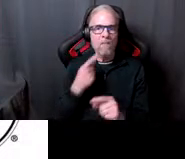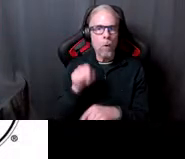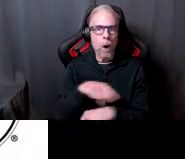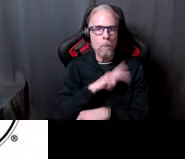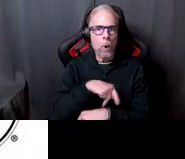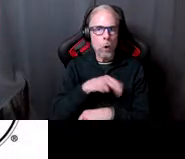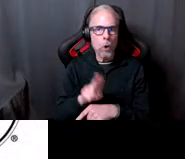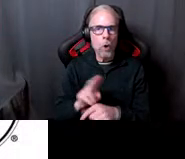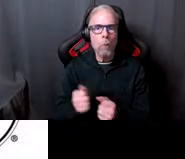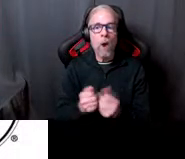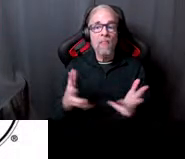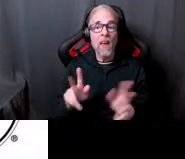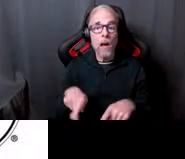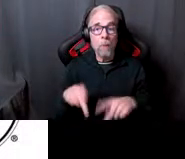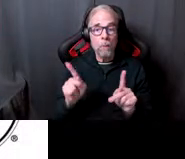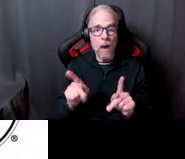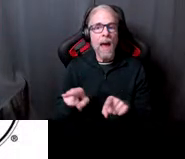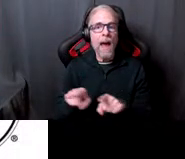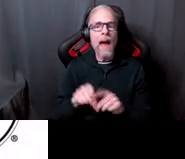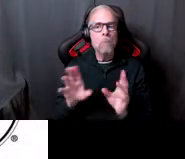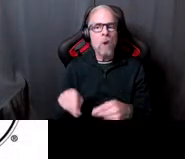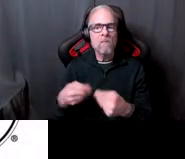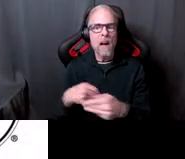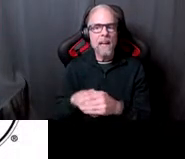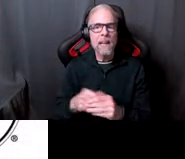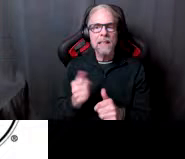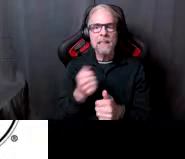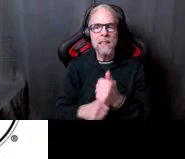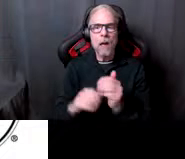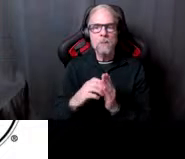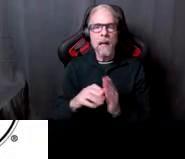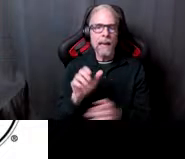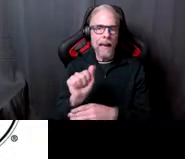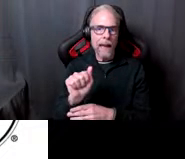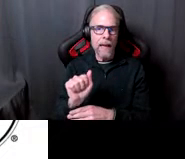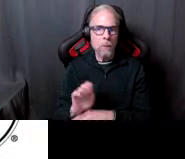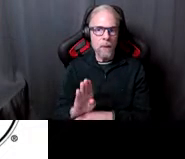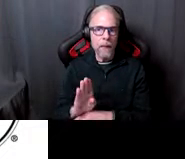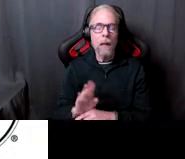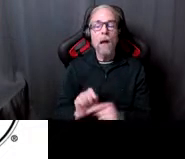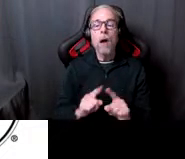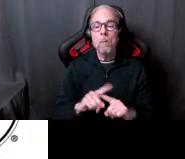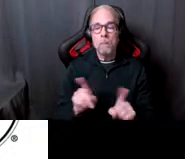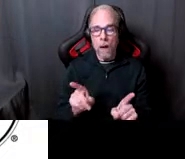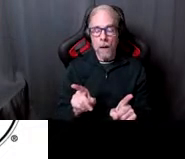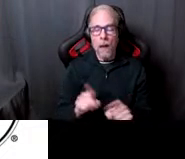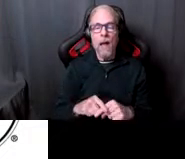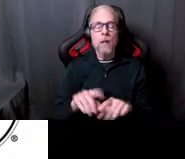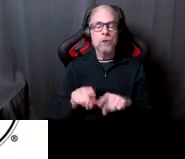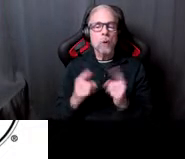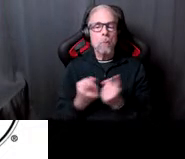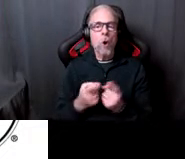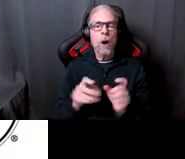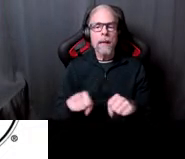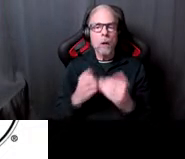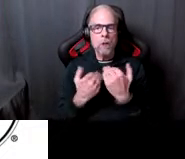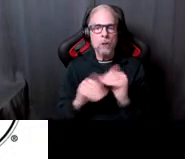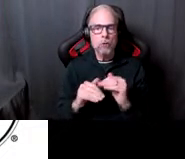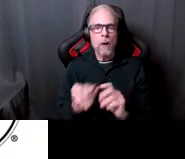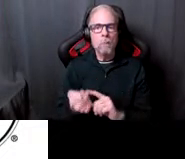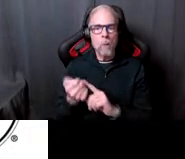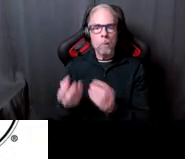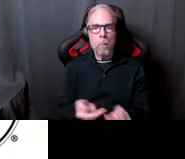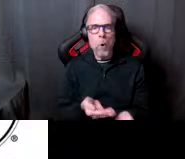without a permit, as provided in subsections A and B. However, the department may restrict removal of